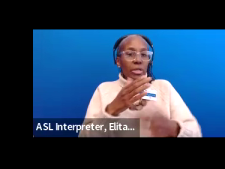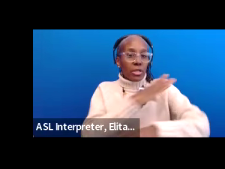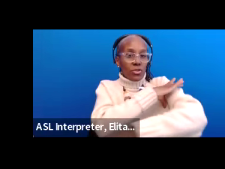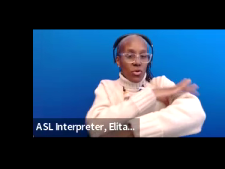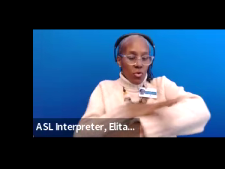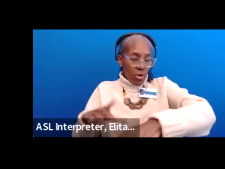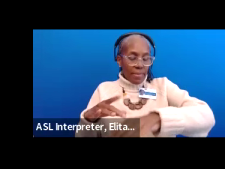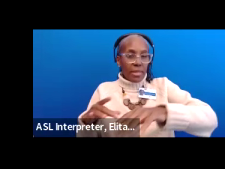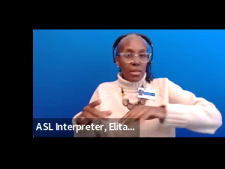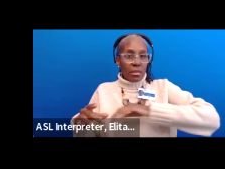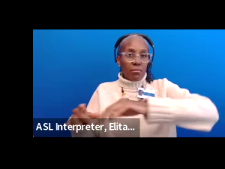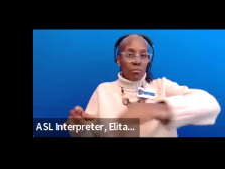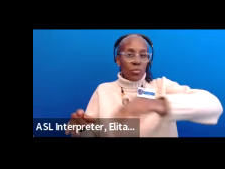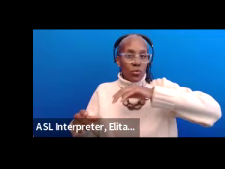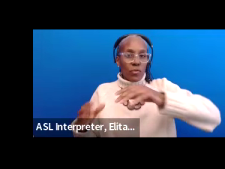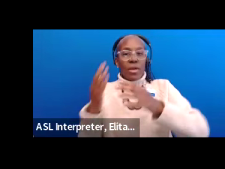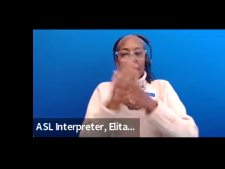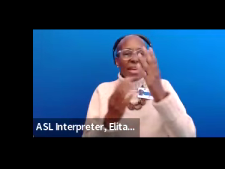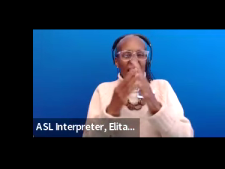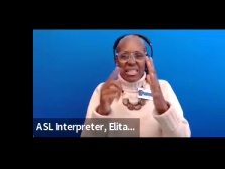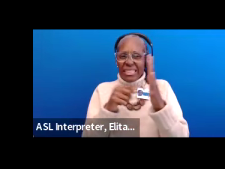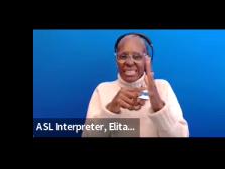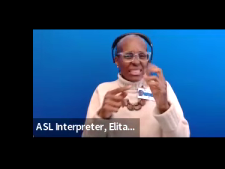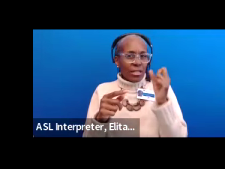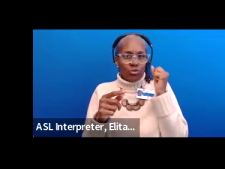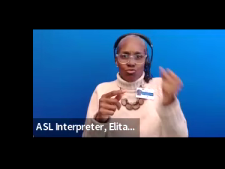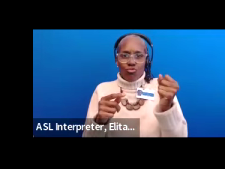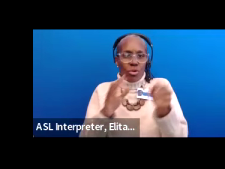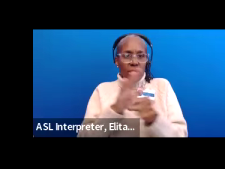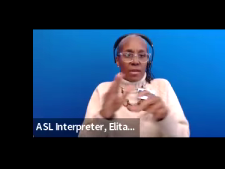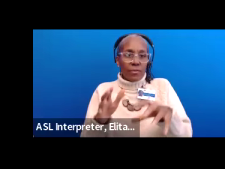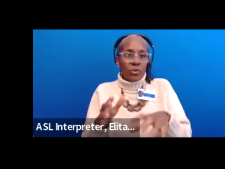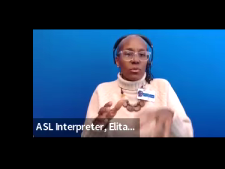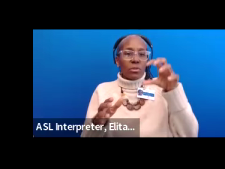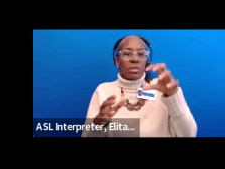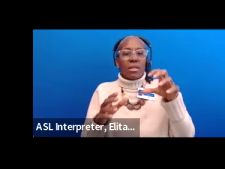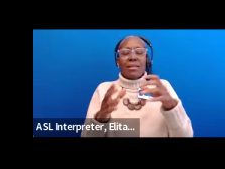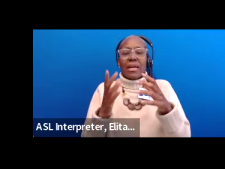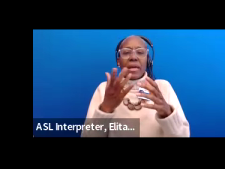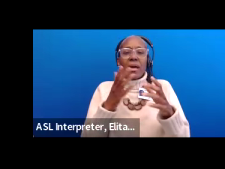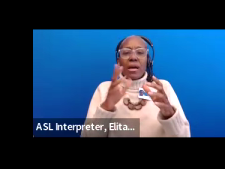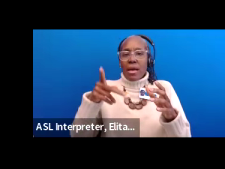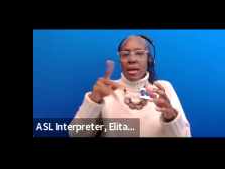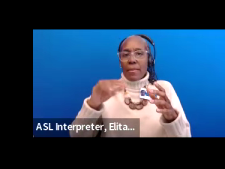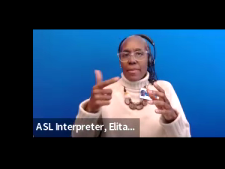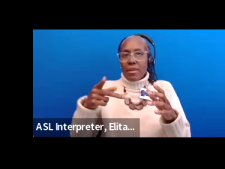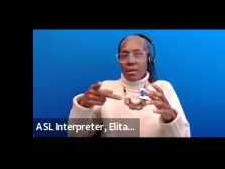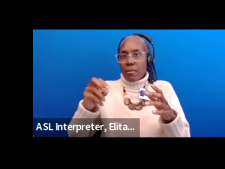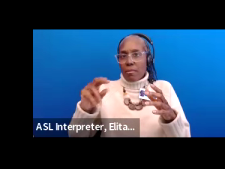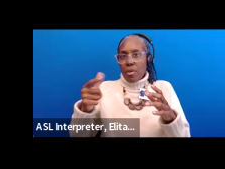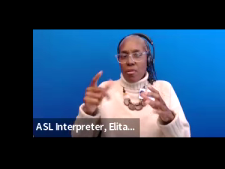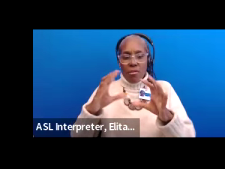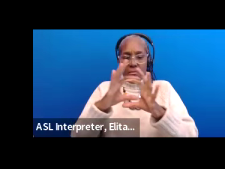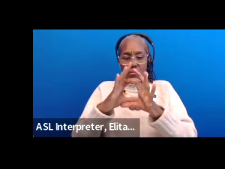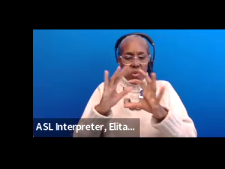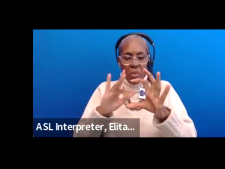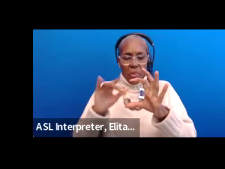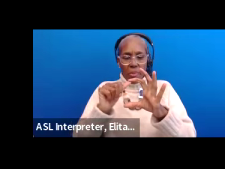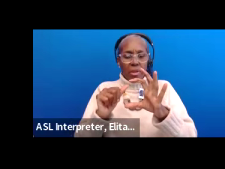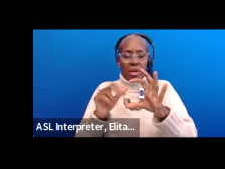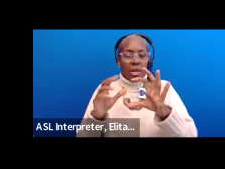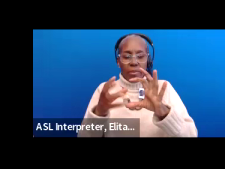his hands were not strong enough to lift even the lightest weight hollow ping pong balls here, these orange plastic balls. They would slip